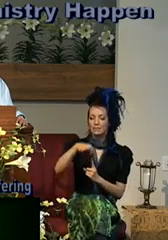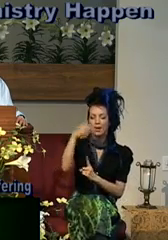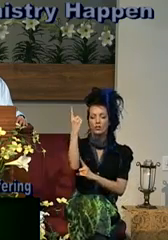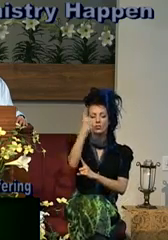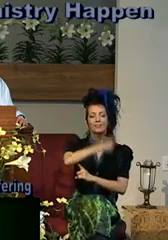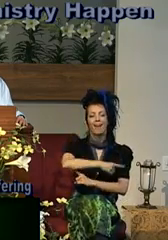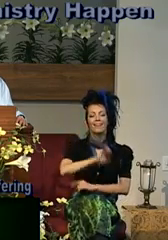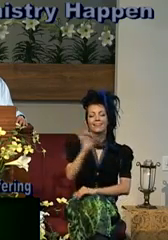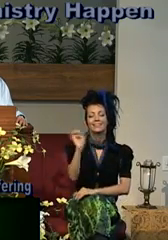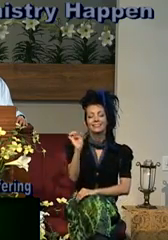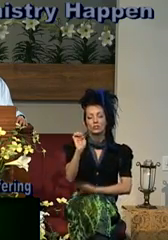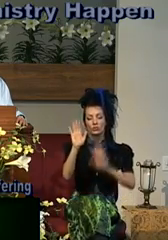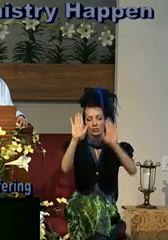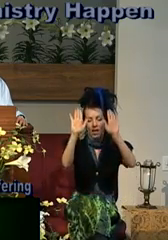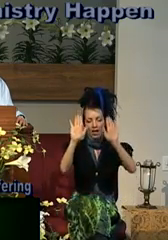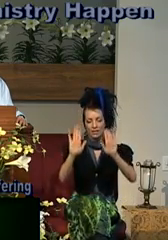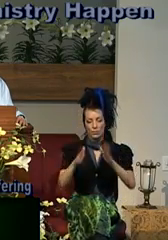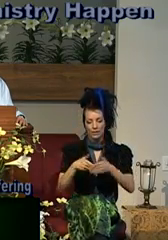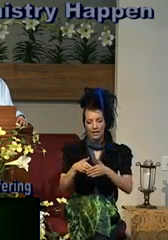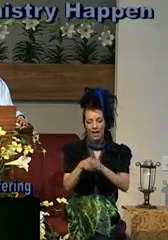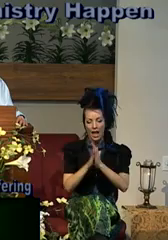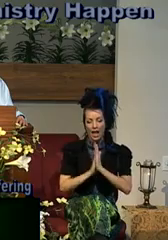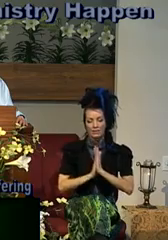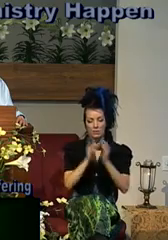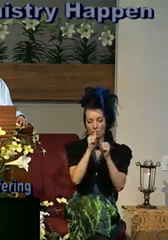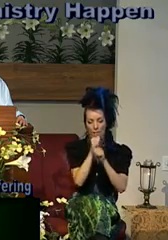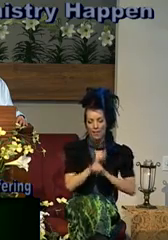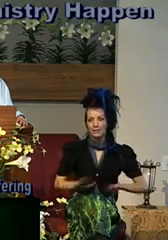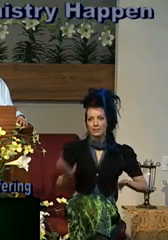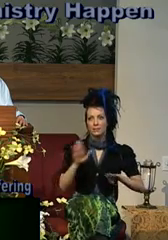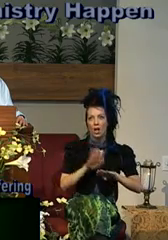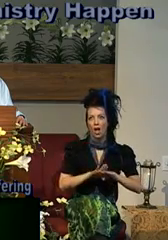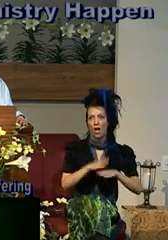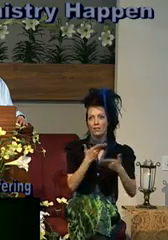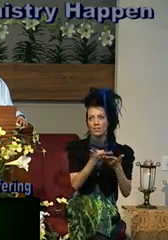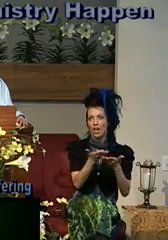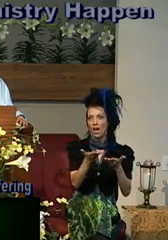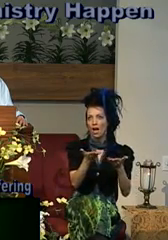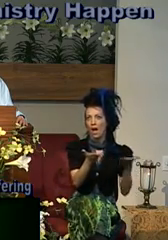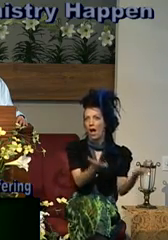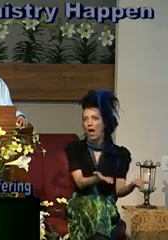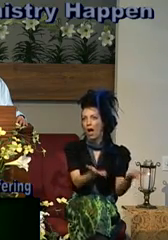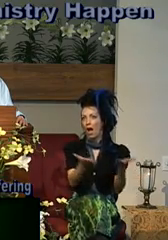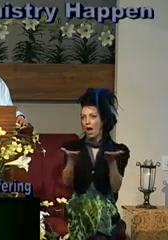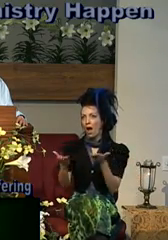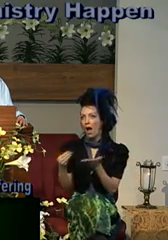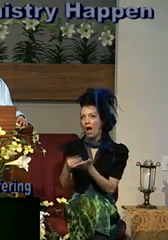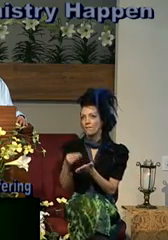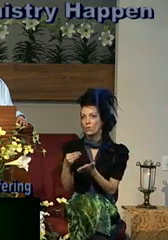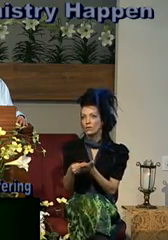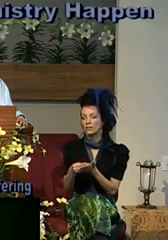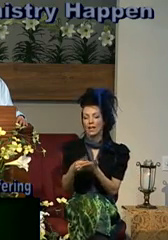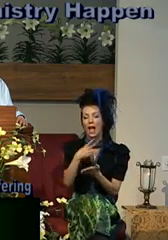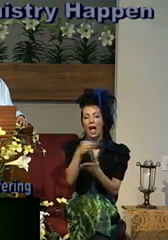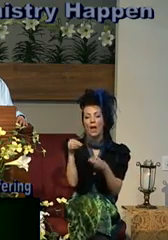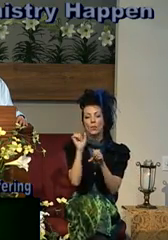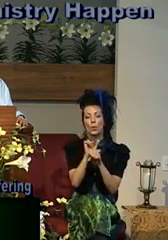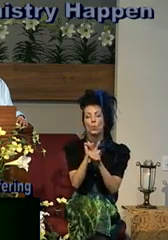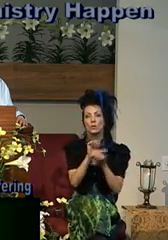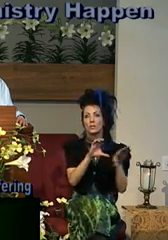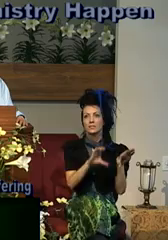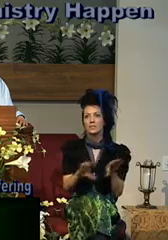Easter Sunday. We ask your blessings on the offerings that are about to be taken and the work that will be done with